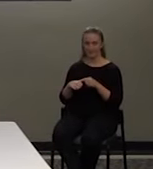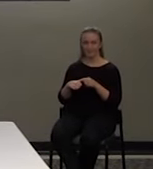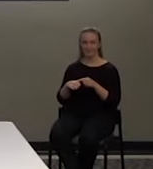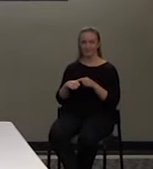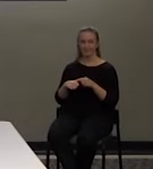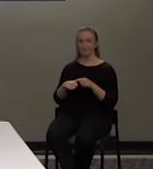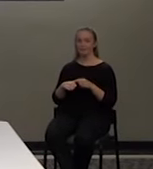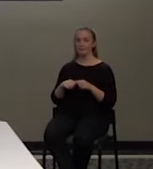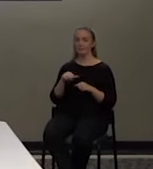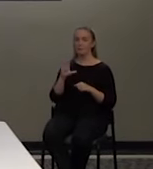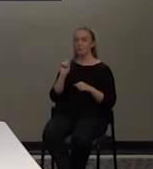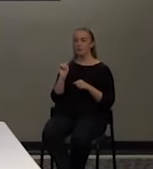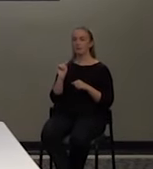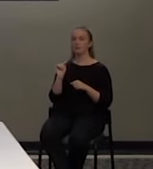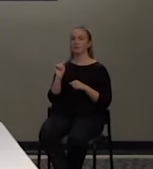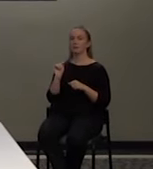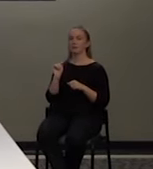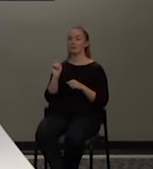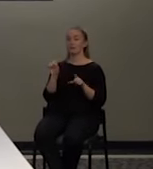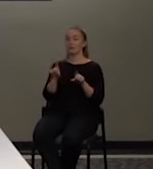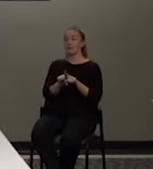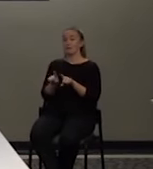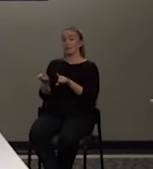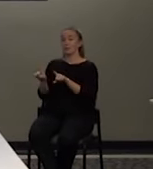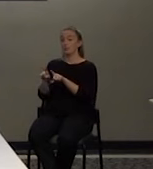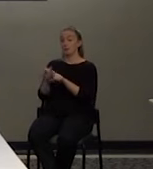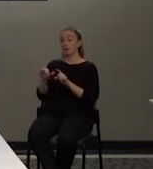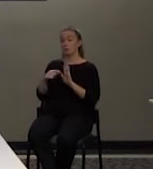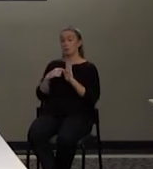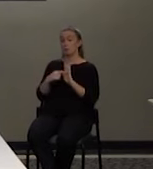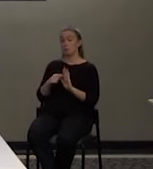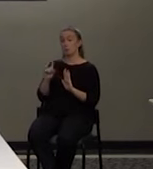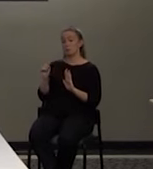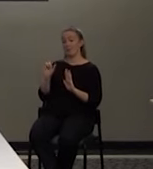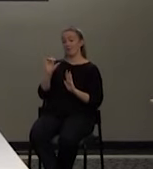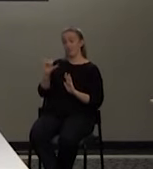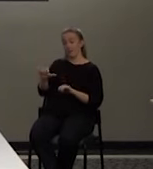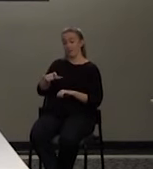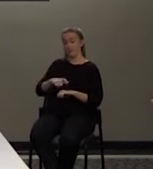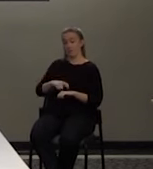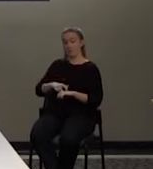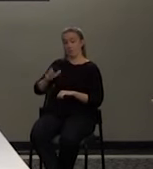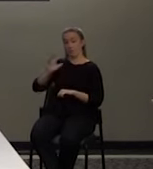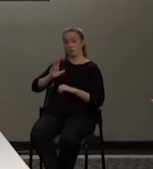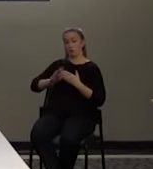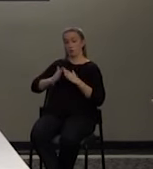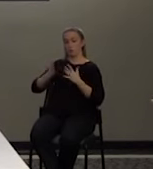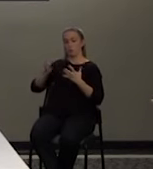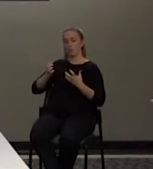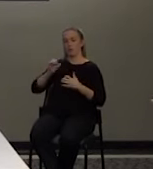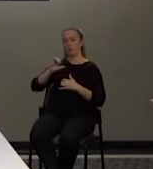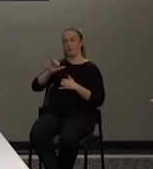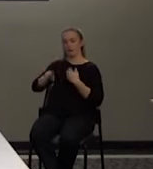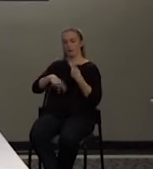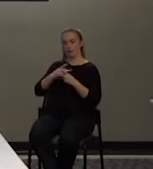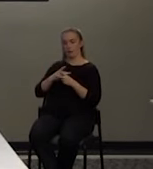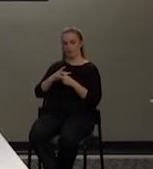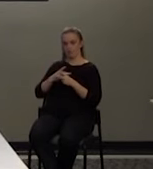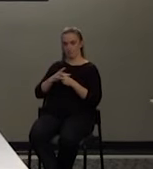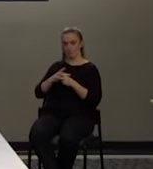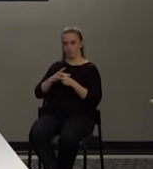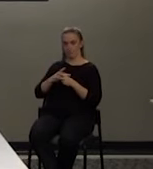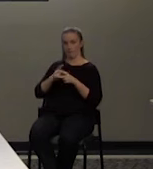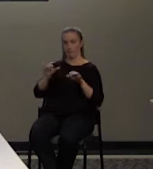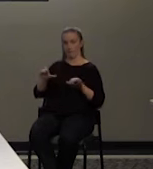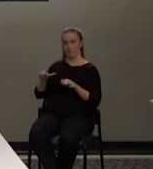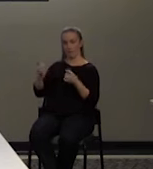to have been around for that to happen, but it's also a reflection of that's where the community at the time decided that they wanted that kind of activity to go on, which